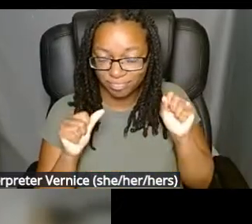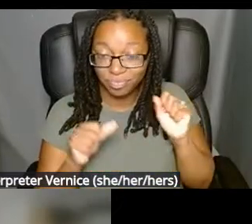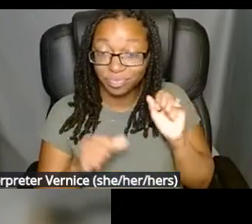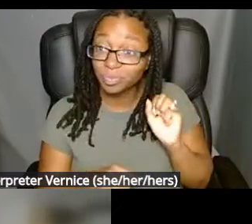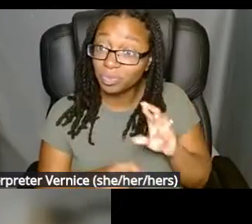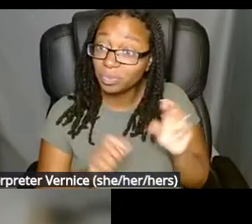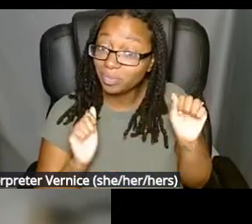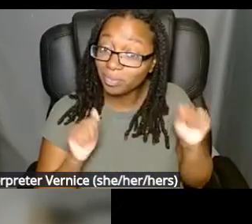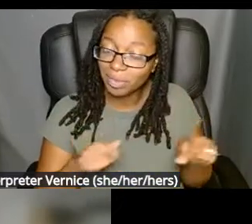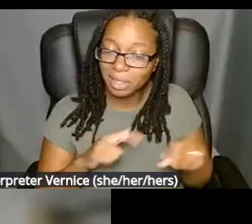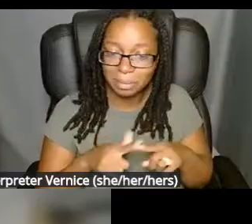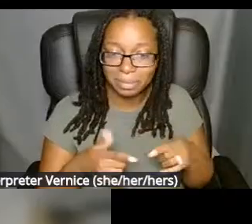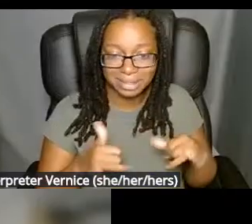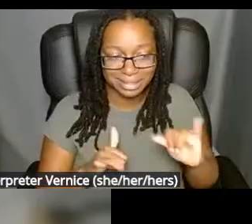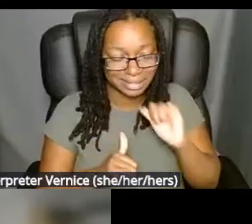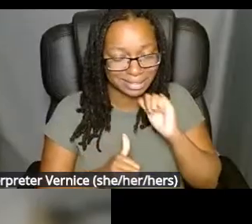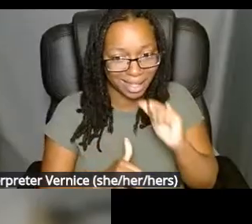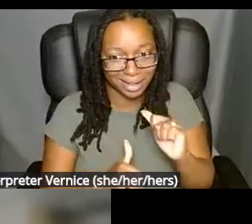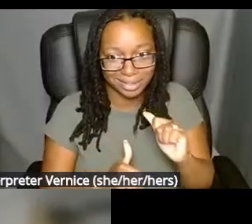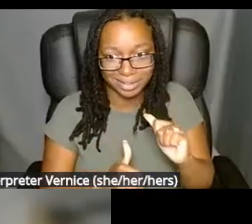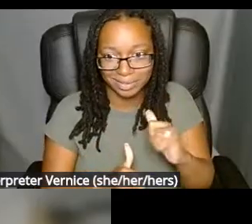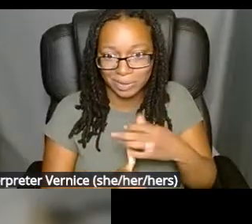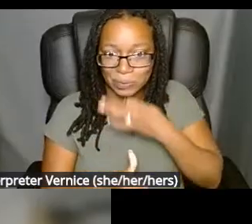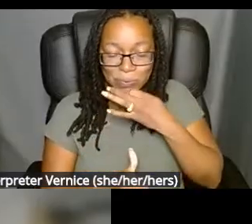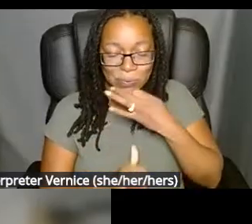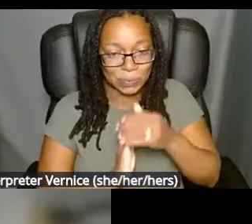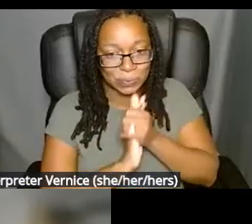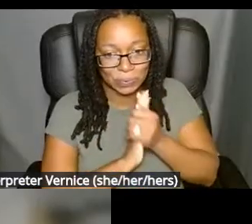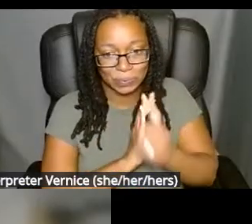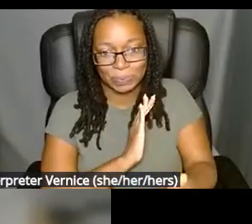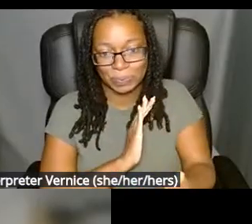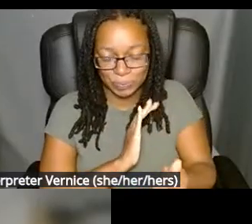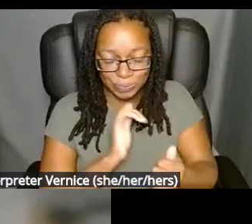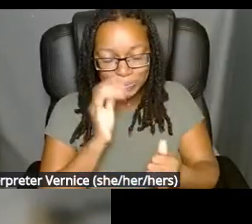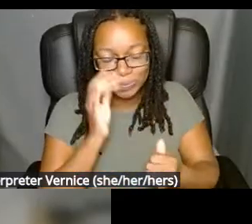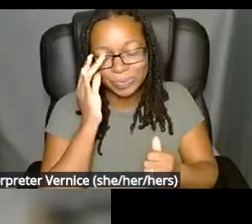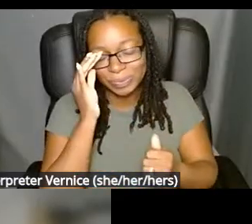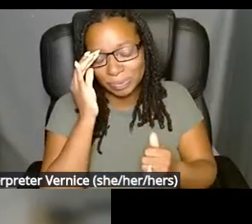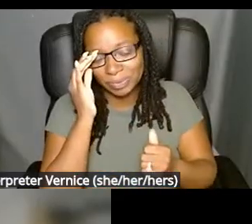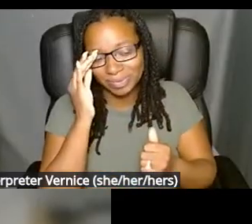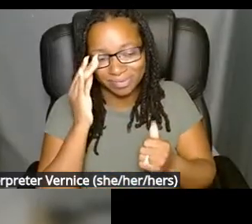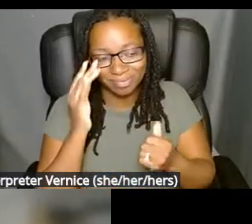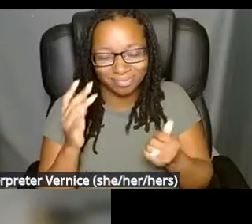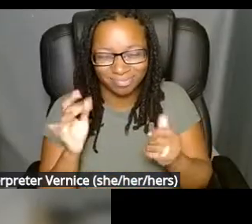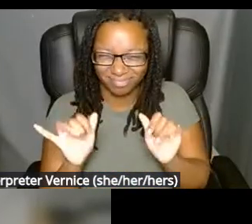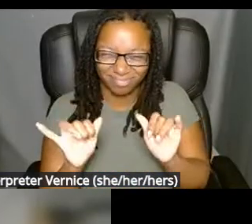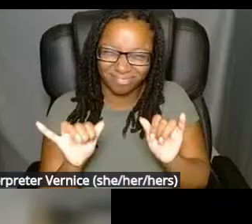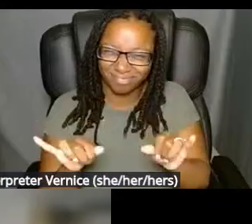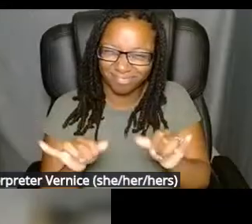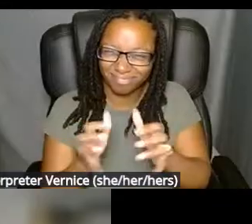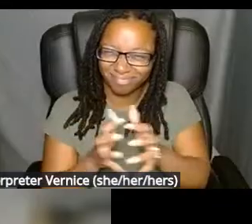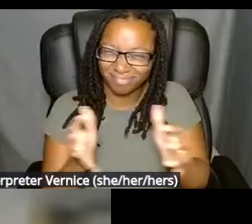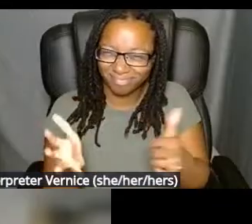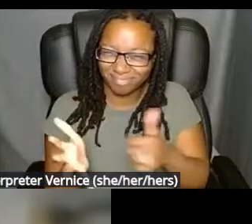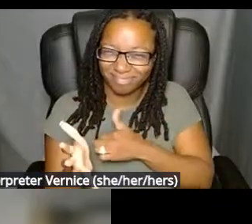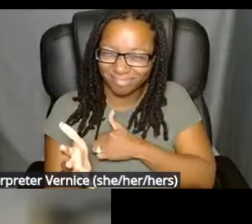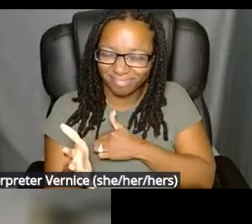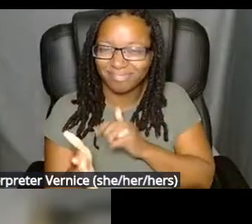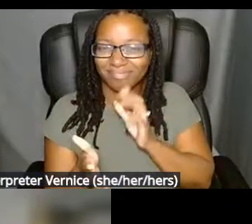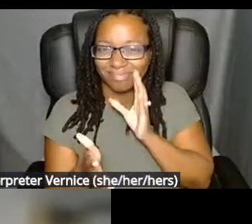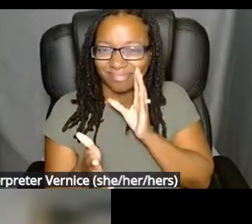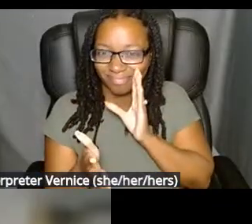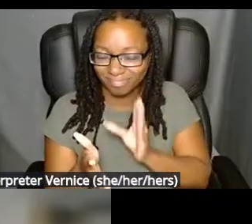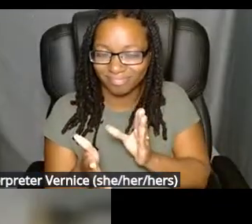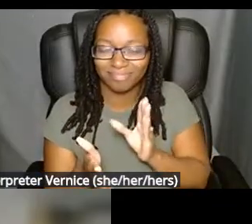it, but it just cannot do it as well. Okay. And I think that is just what a lot of us are going to,